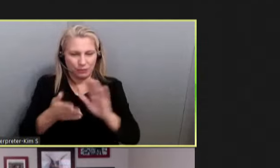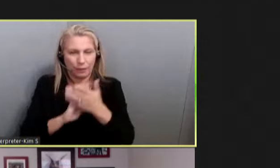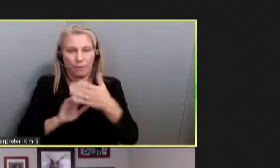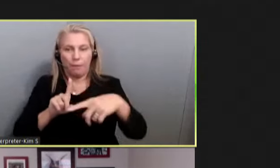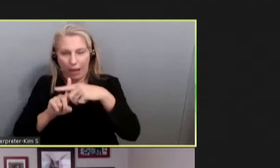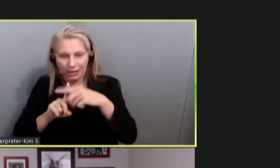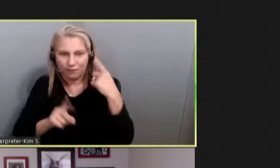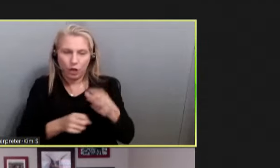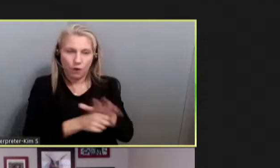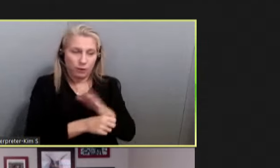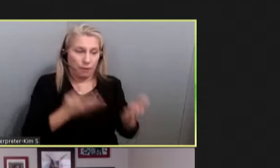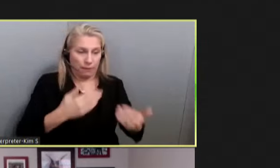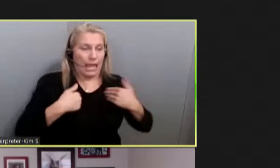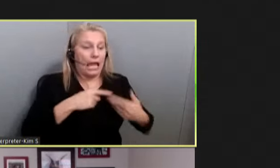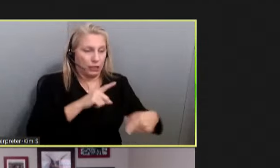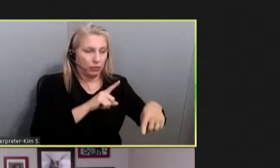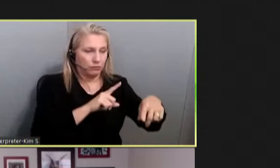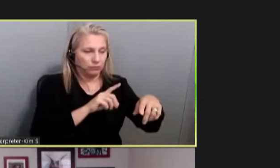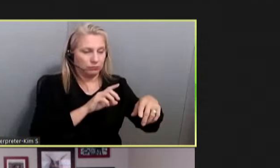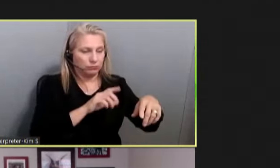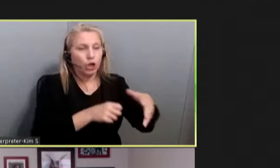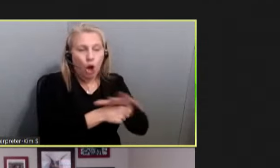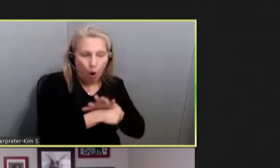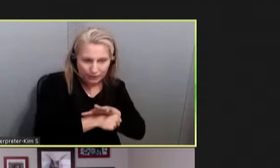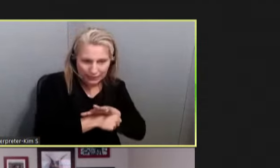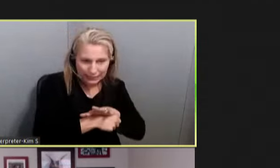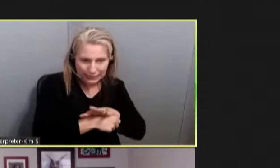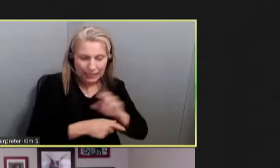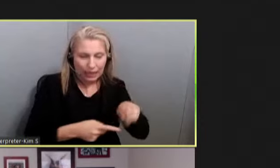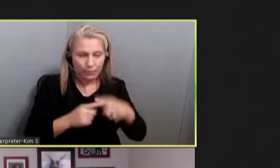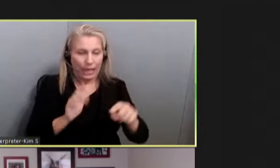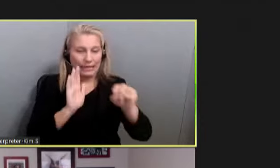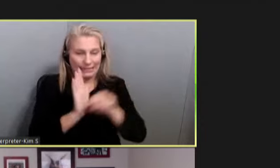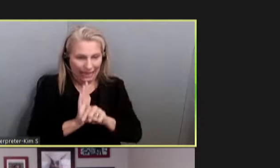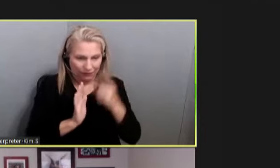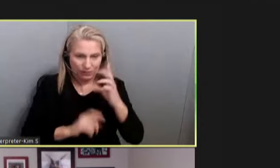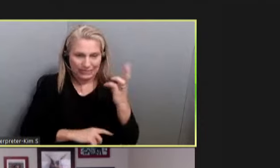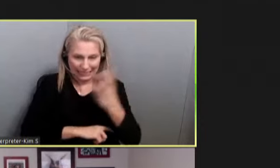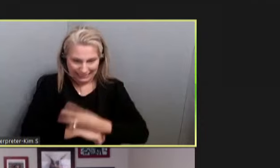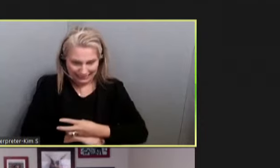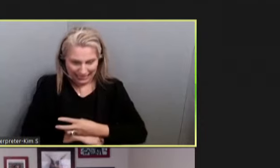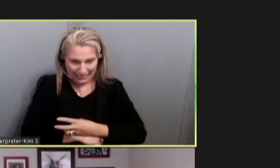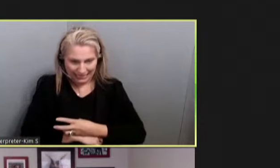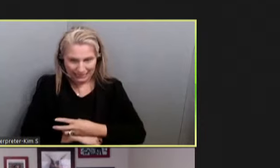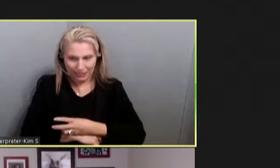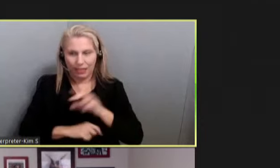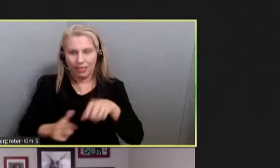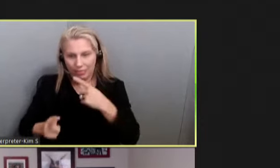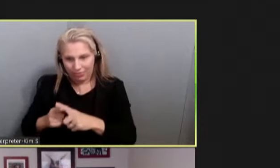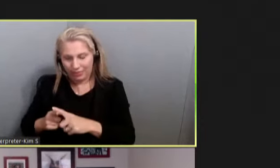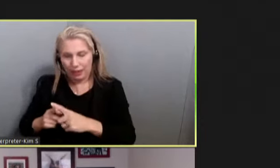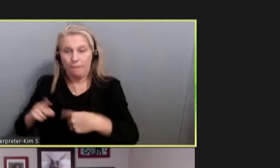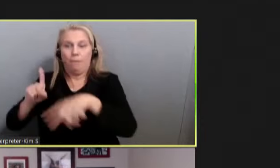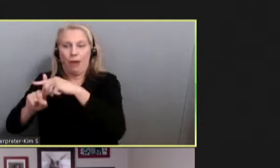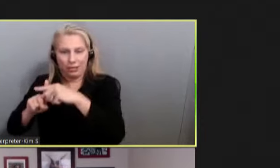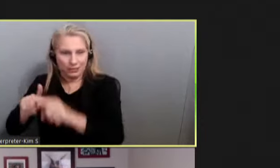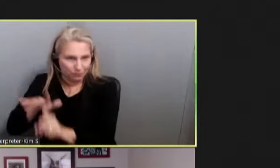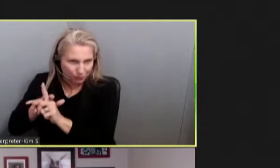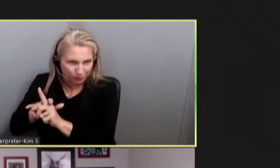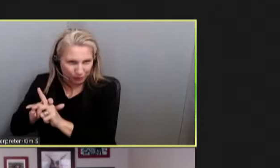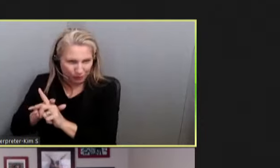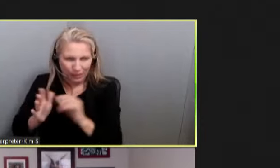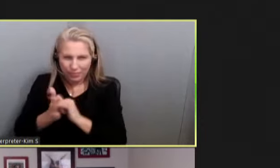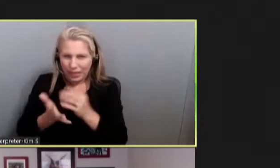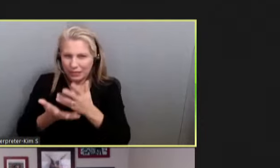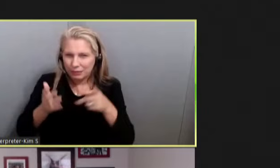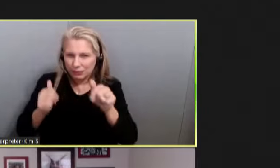maybe had COVID and then tested negative for 6 days, and then it took that long for them to test positive. If that's something